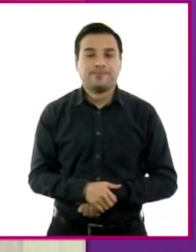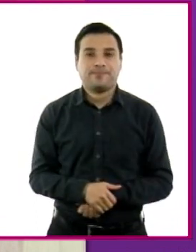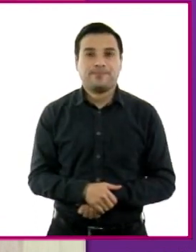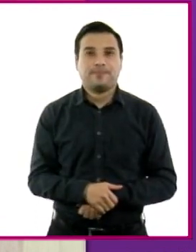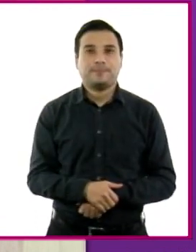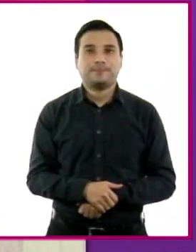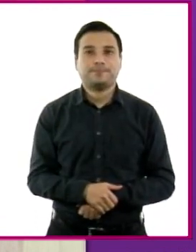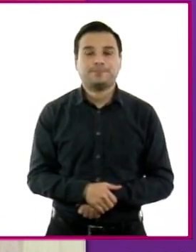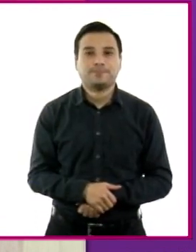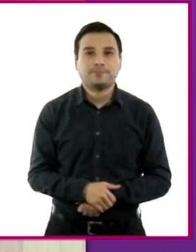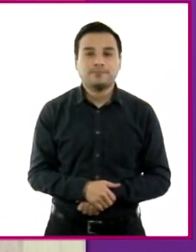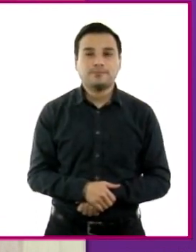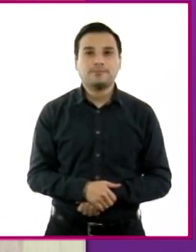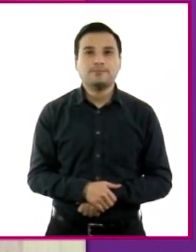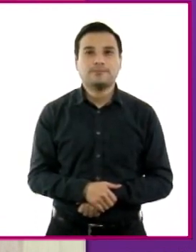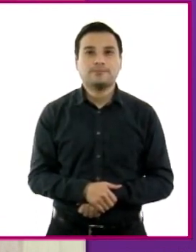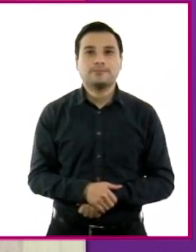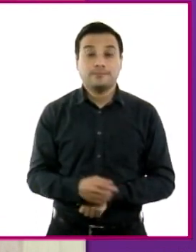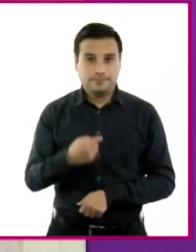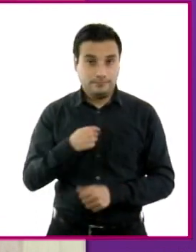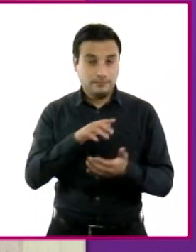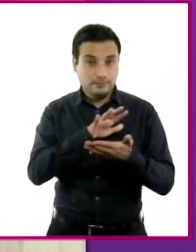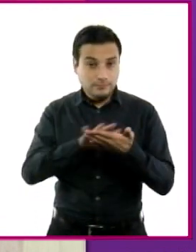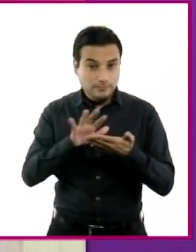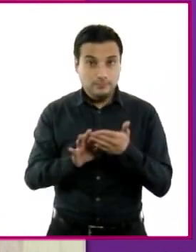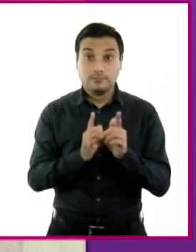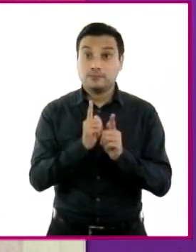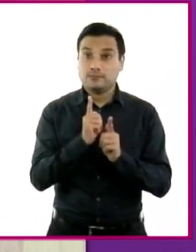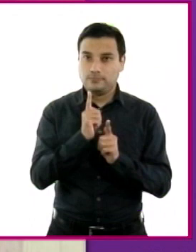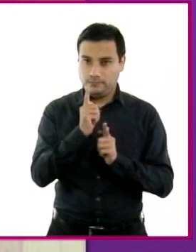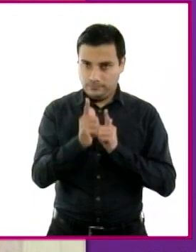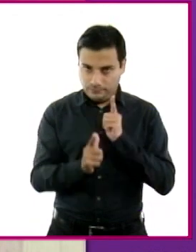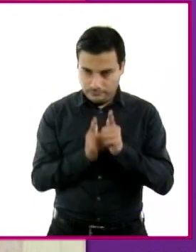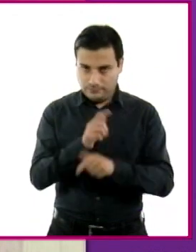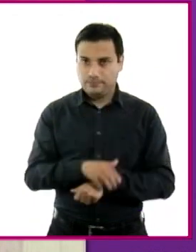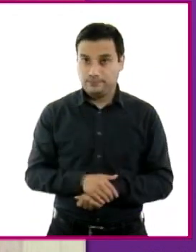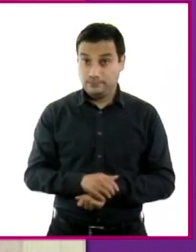un tiempo para que ustedes y Alex lo repitan en voz alta.